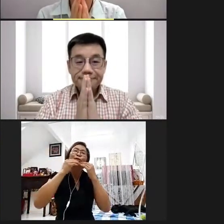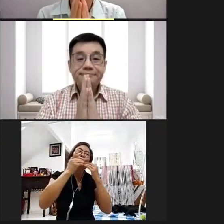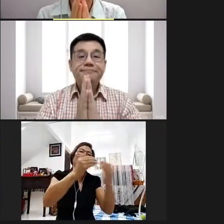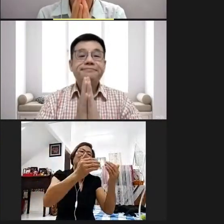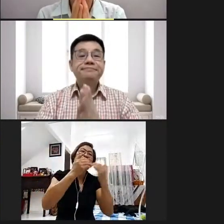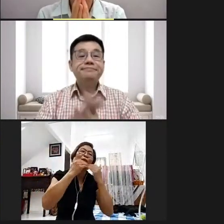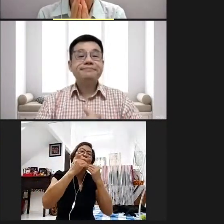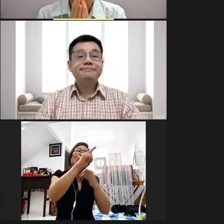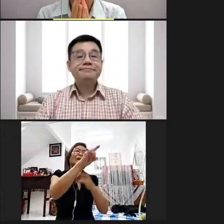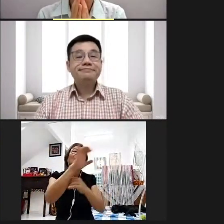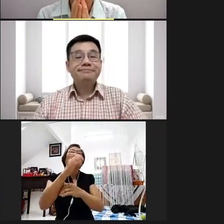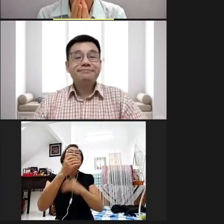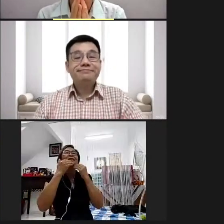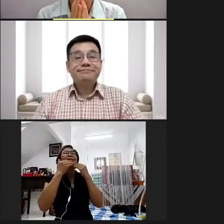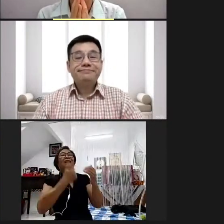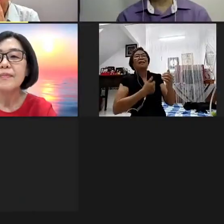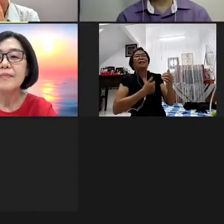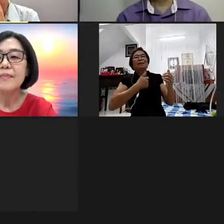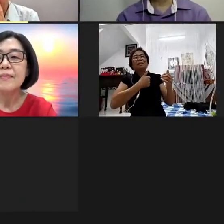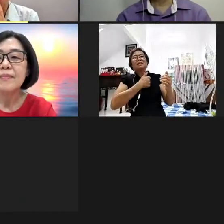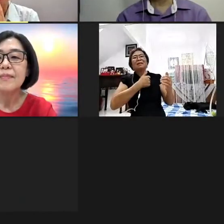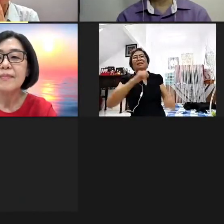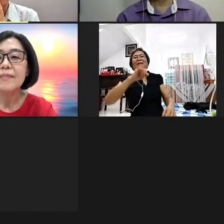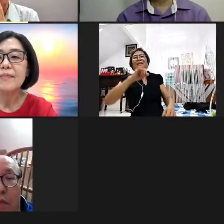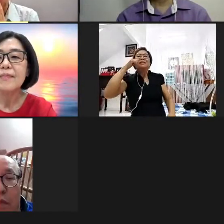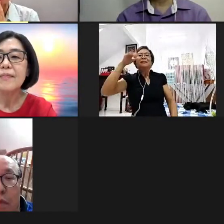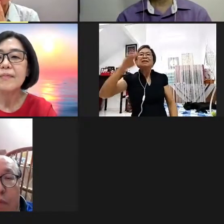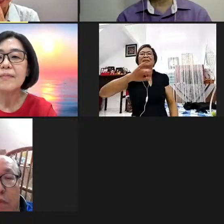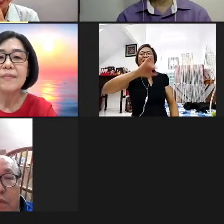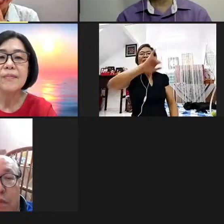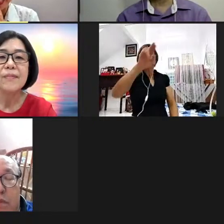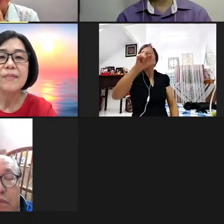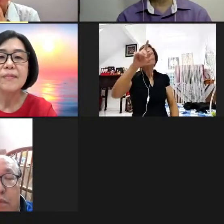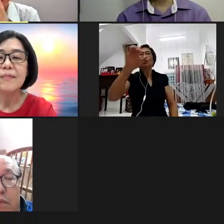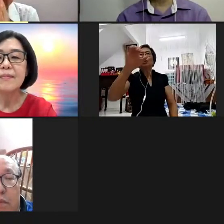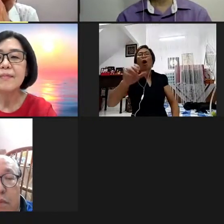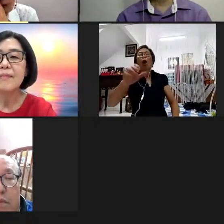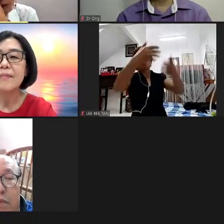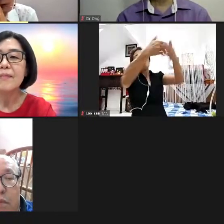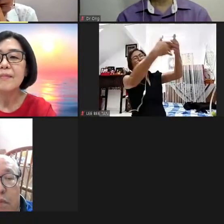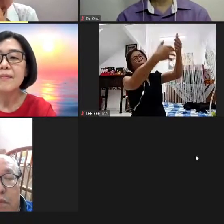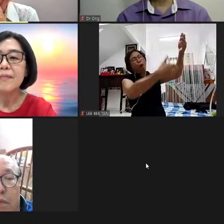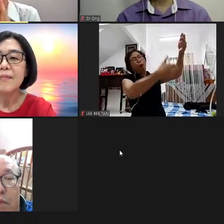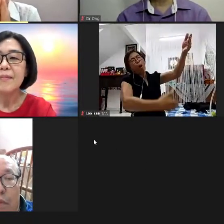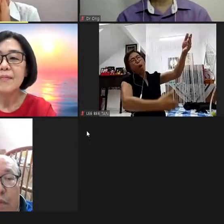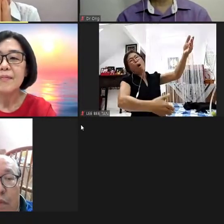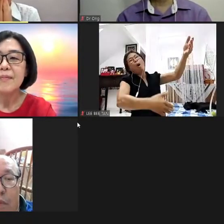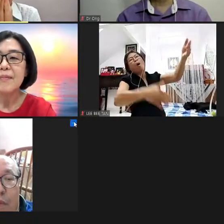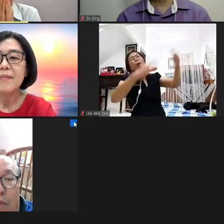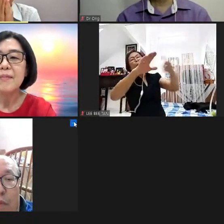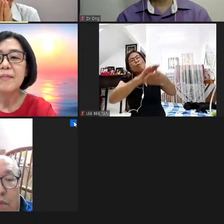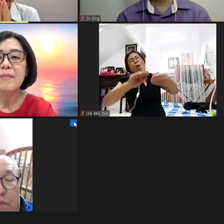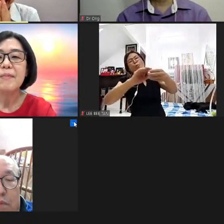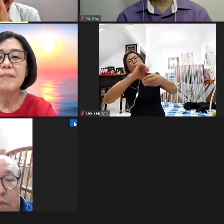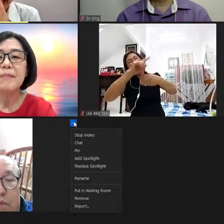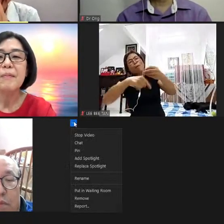Huat. Apologies, Sister Julie gave you the long biodata for you to introduce.